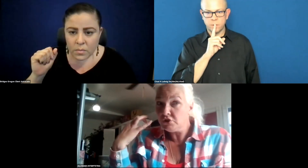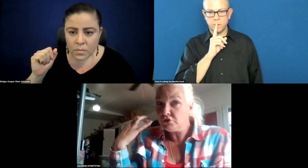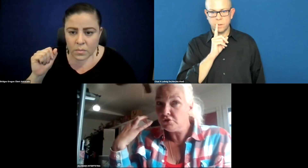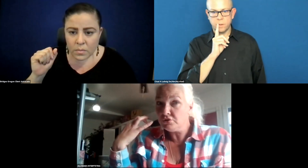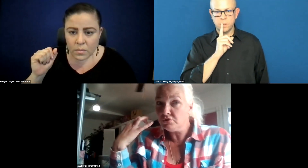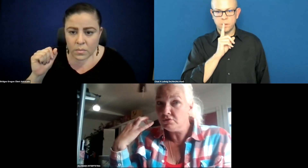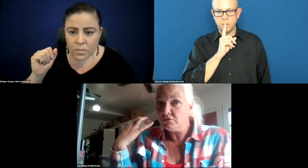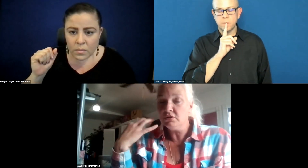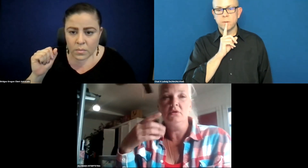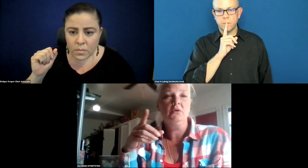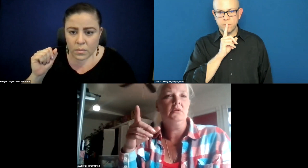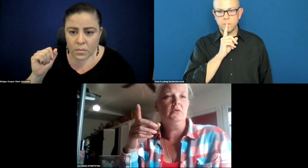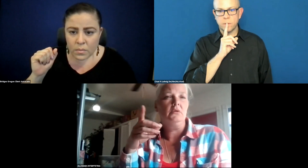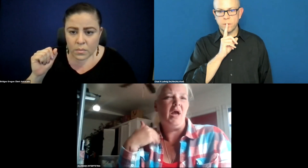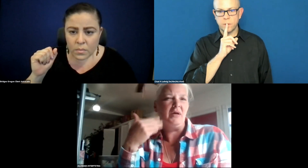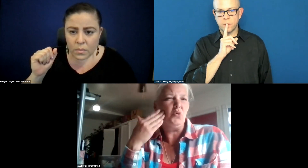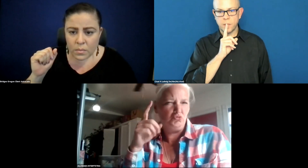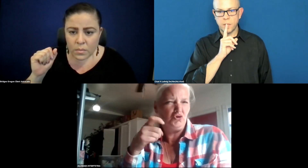wants to actually volunteer,